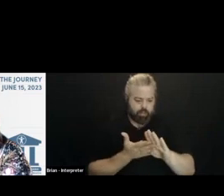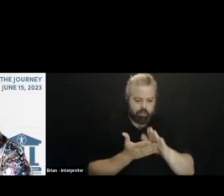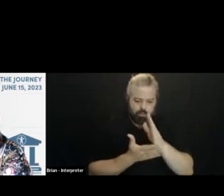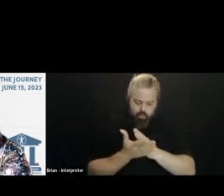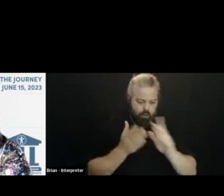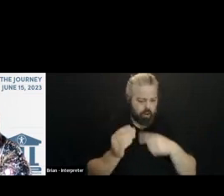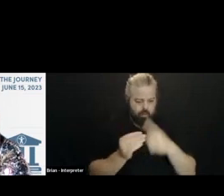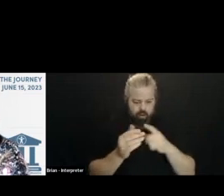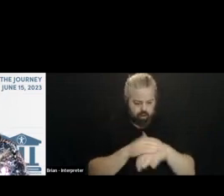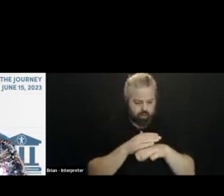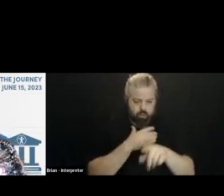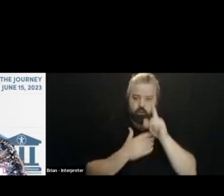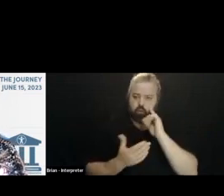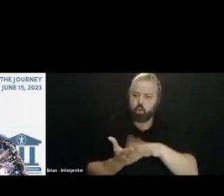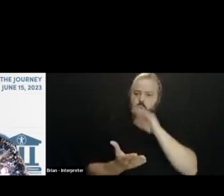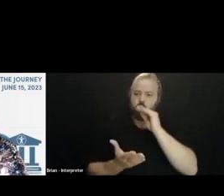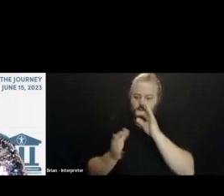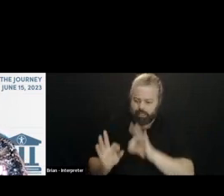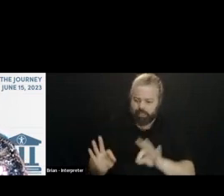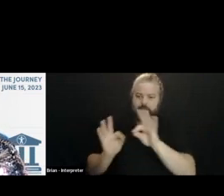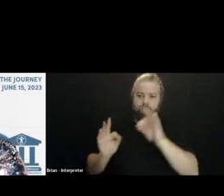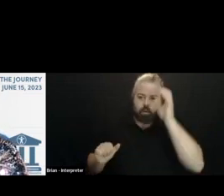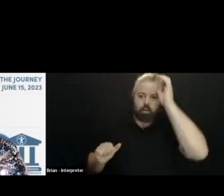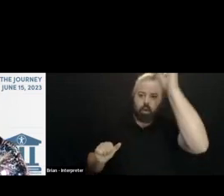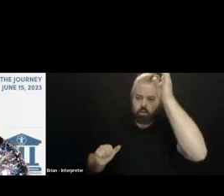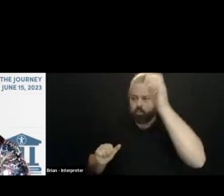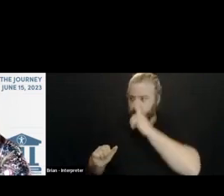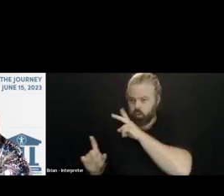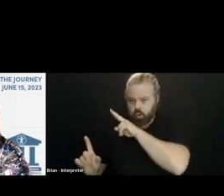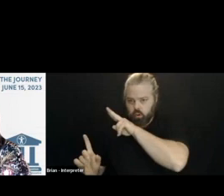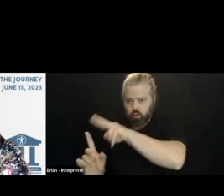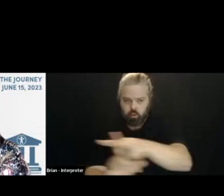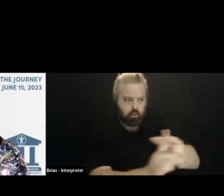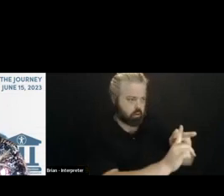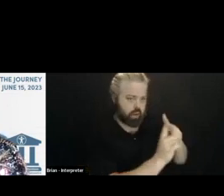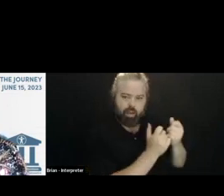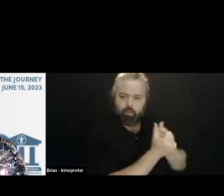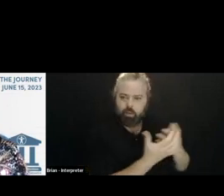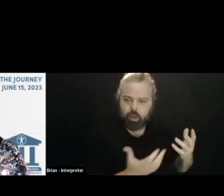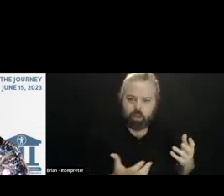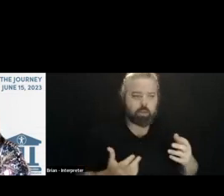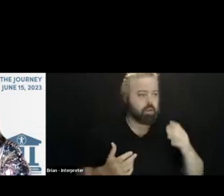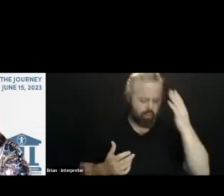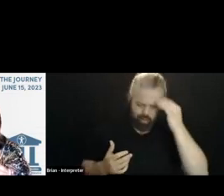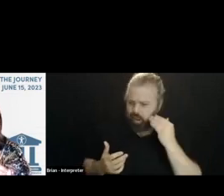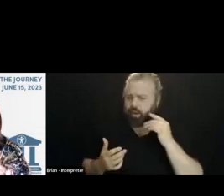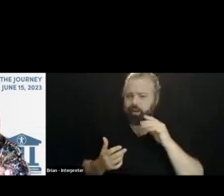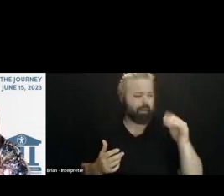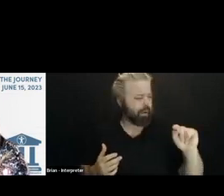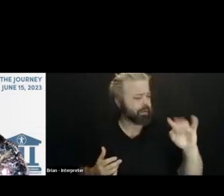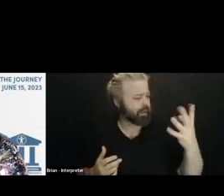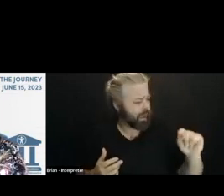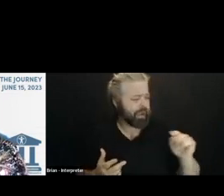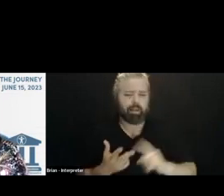key concepts, you can apply them across the board. So headings, alt text, color contrast in